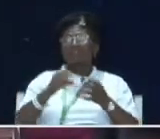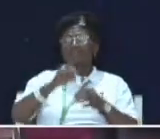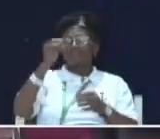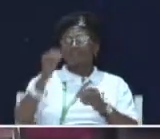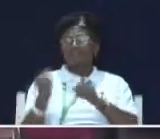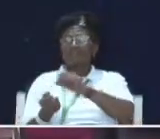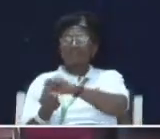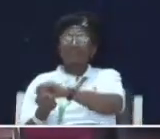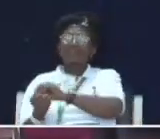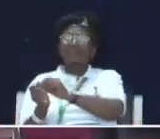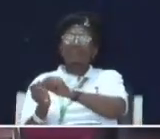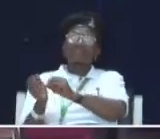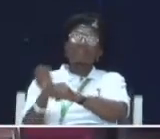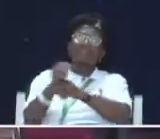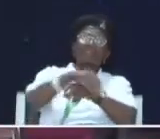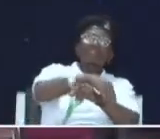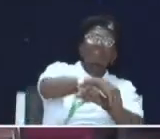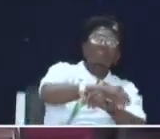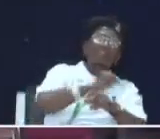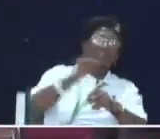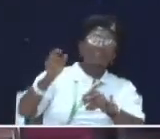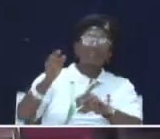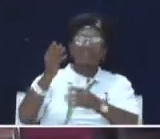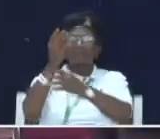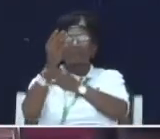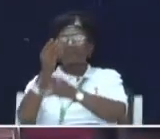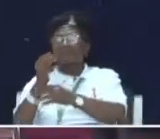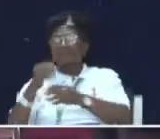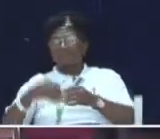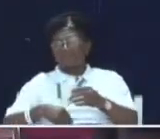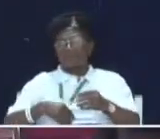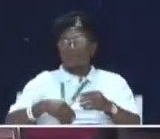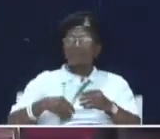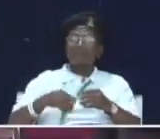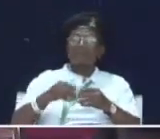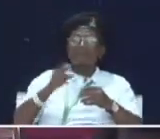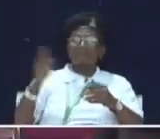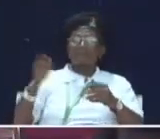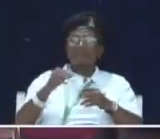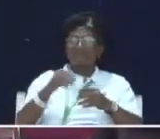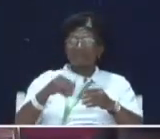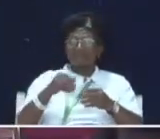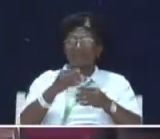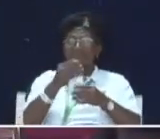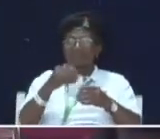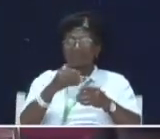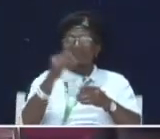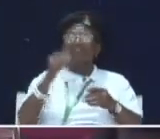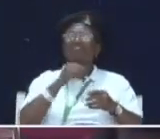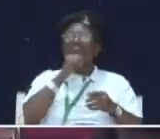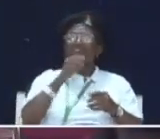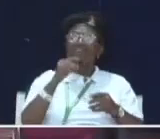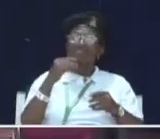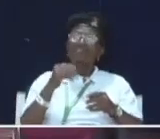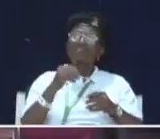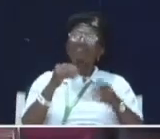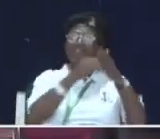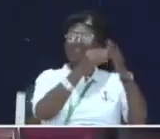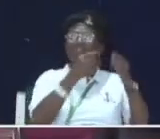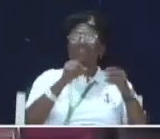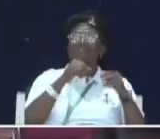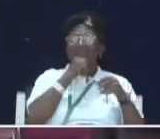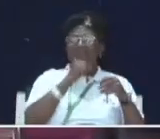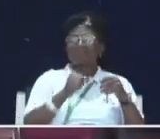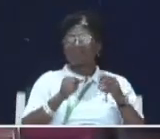placed the right hand on the head of the younger and the left hand on the head of the older.